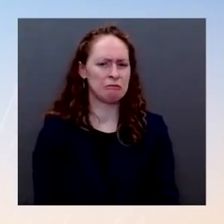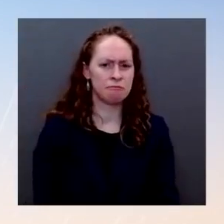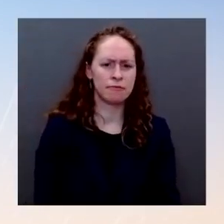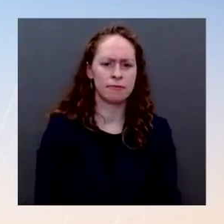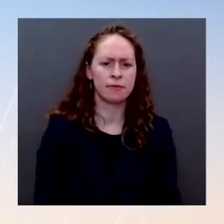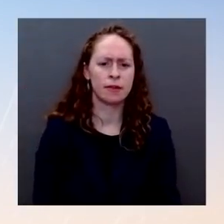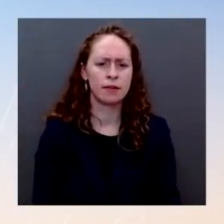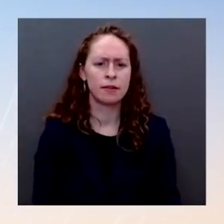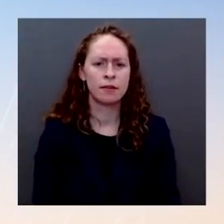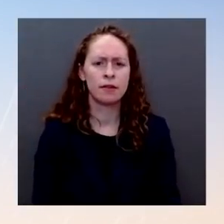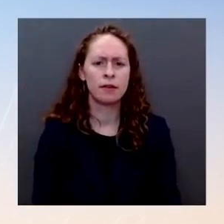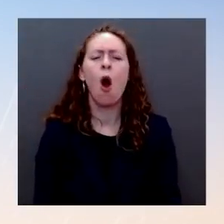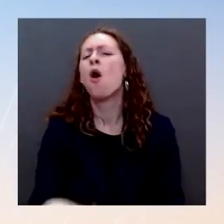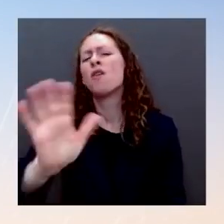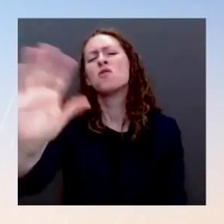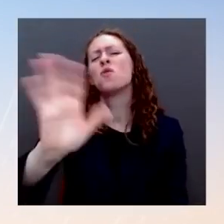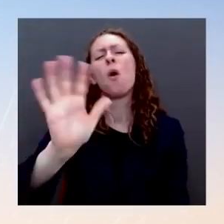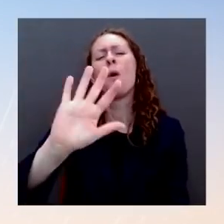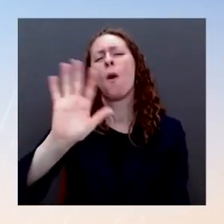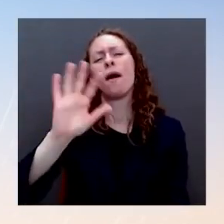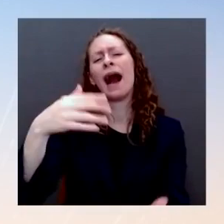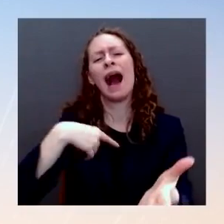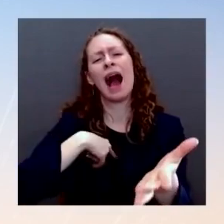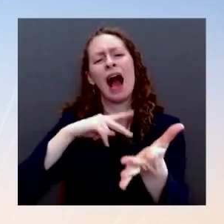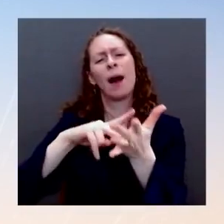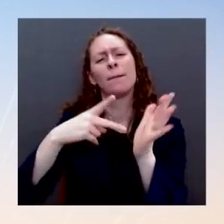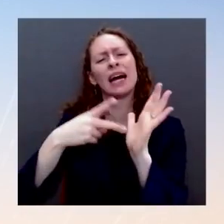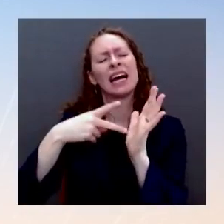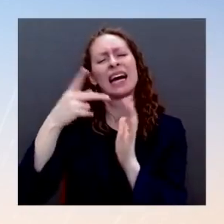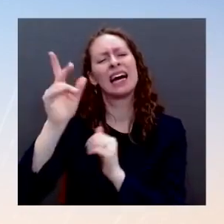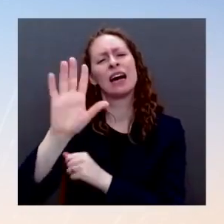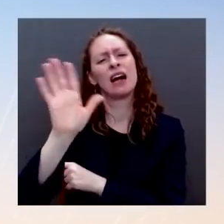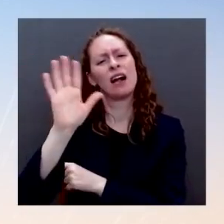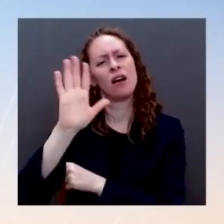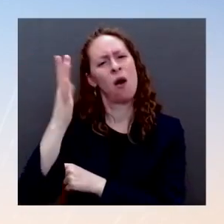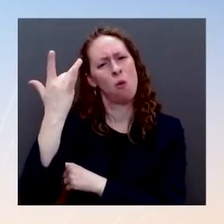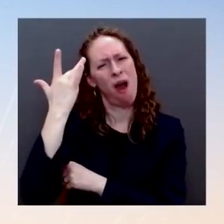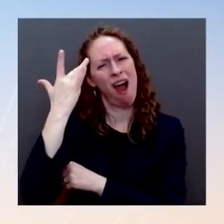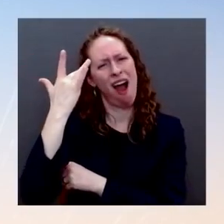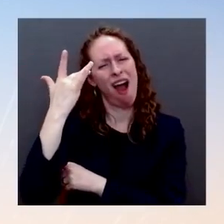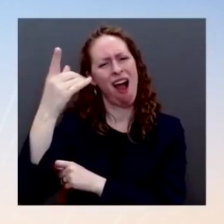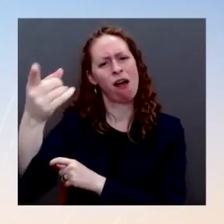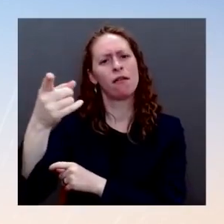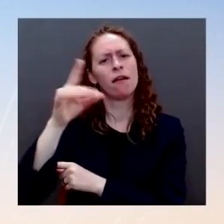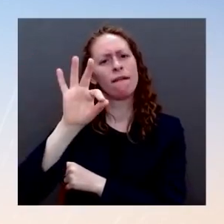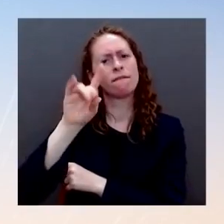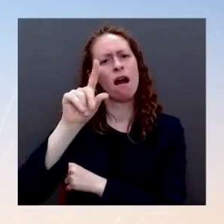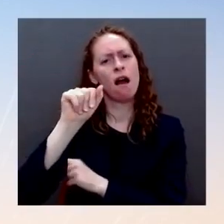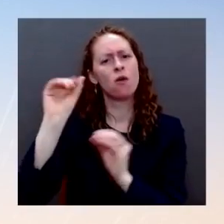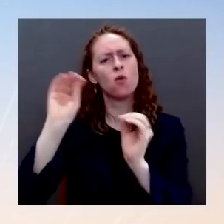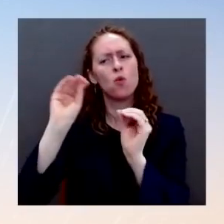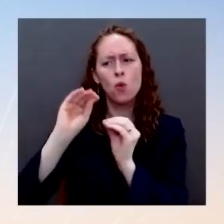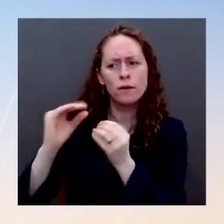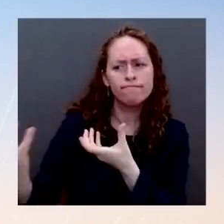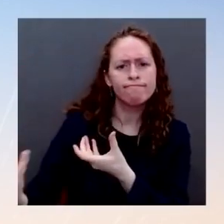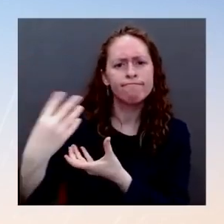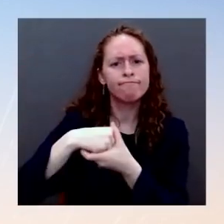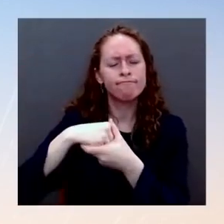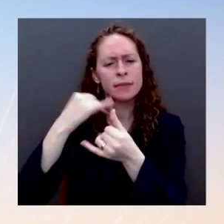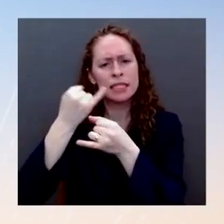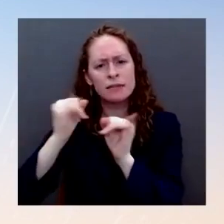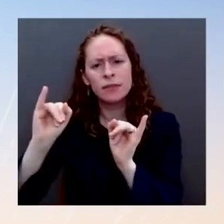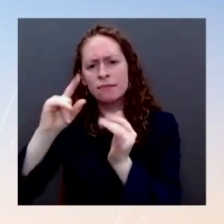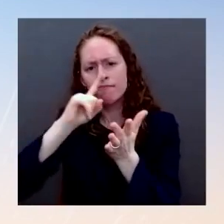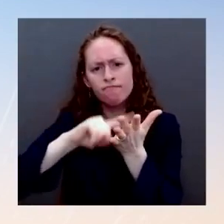getting rid of its independent panel of experts by any White House guidance. Absolutely not. And again, I think they would confirm